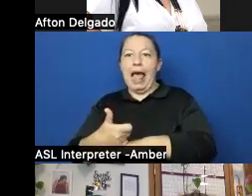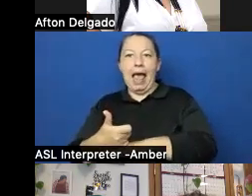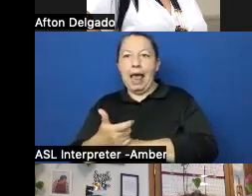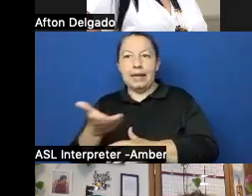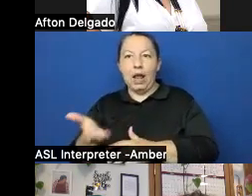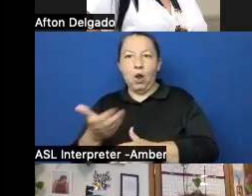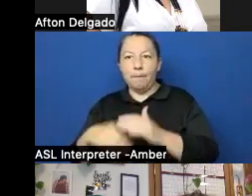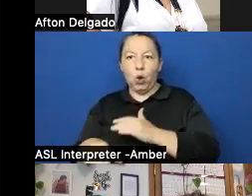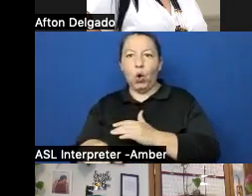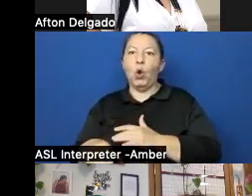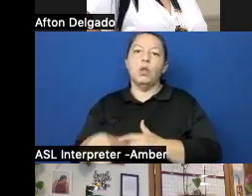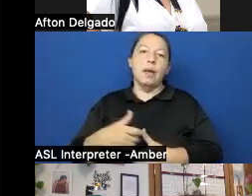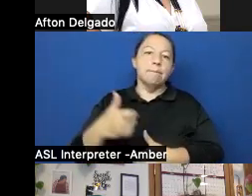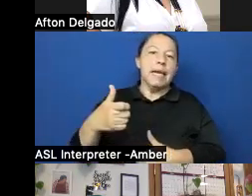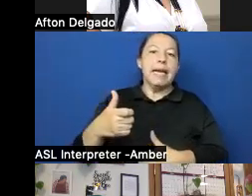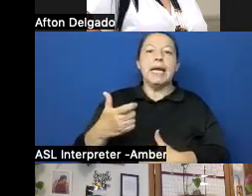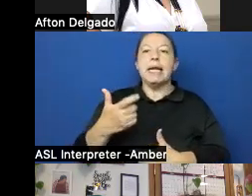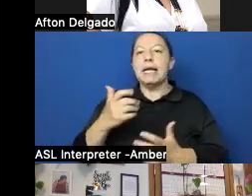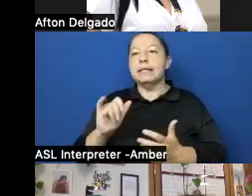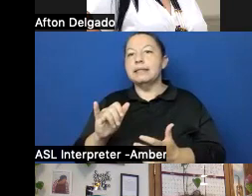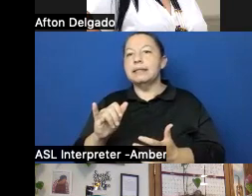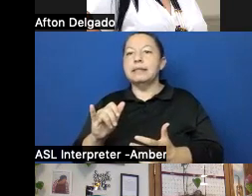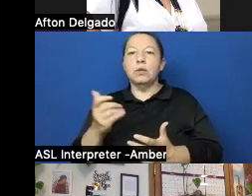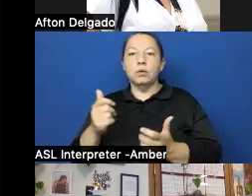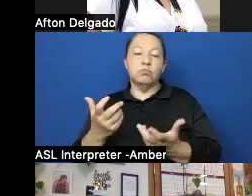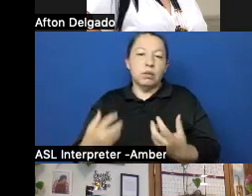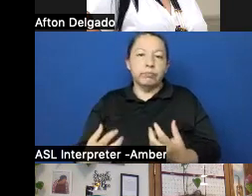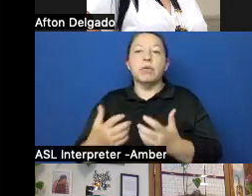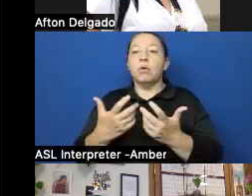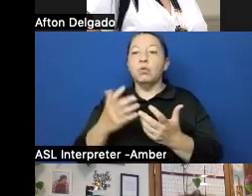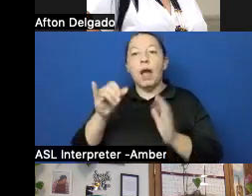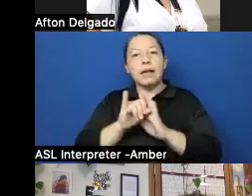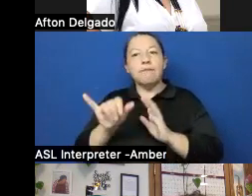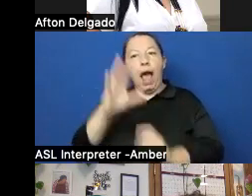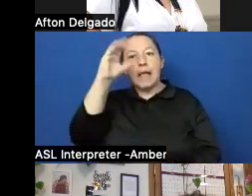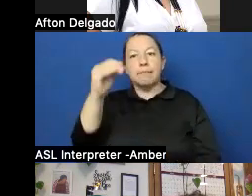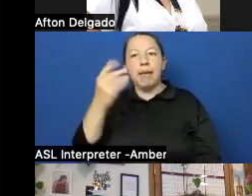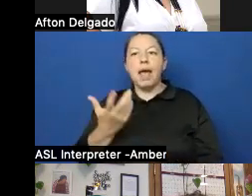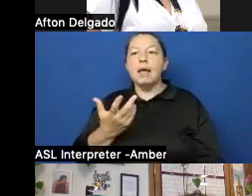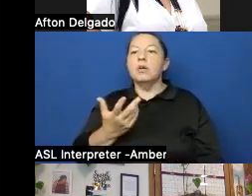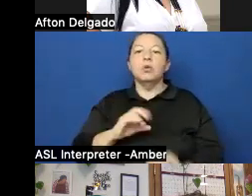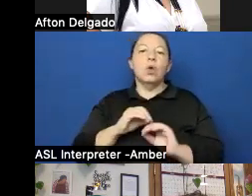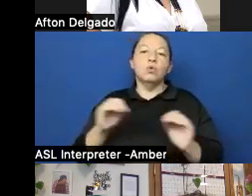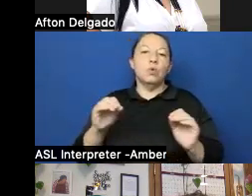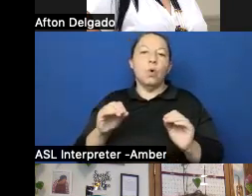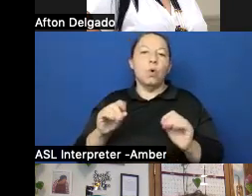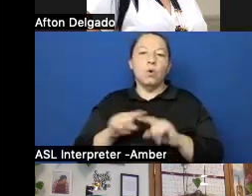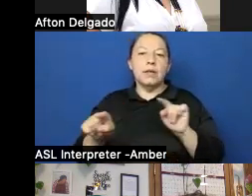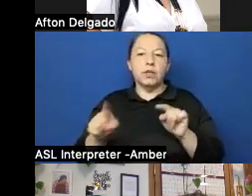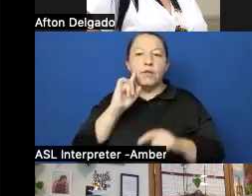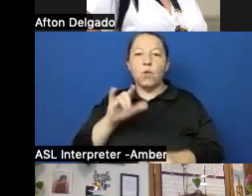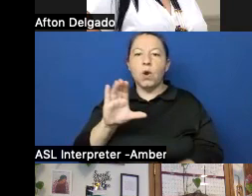male genitalia, you would identify as a man. So there's no differences in the way you identify yourself.